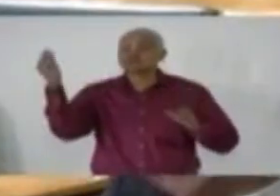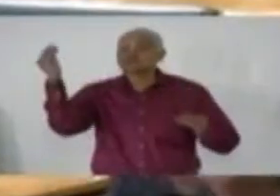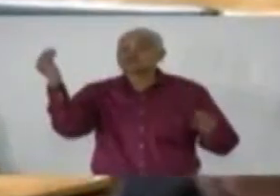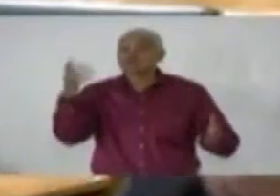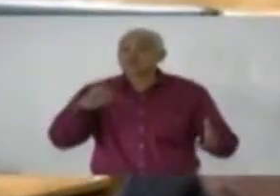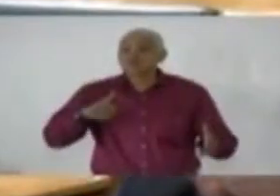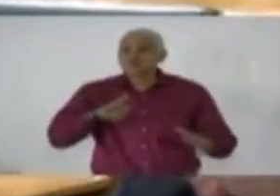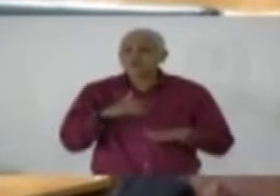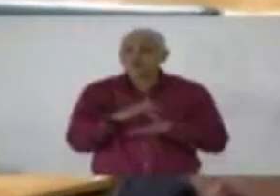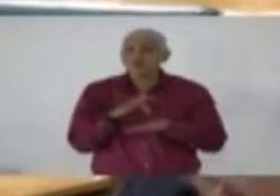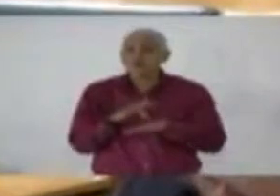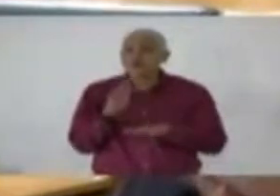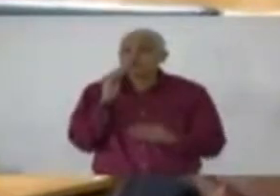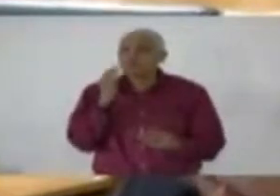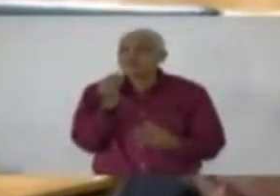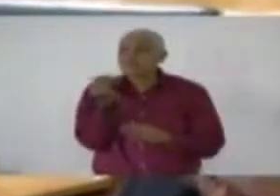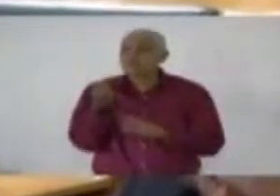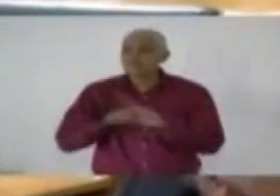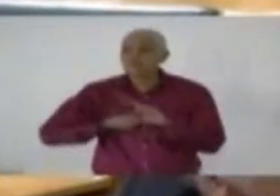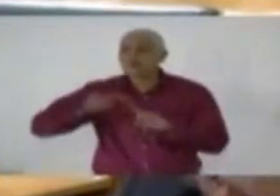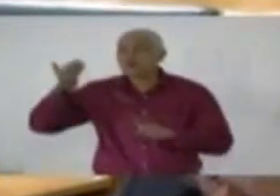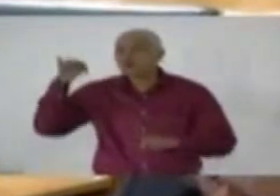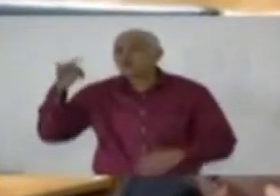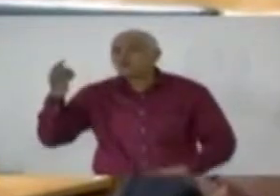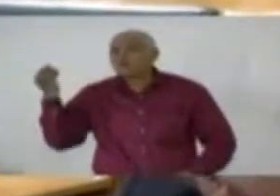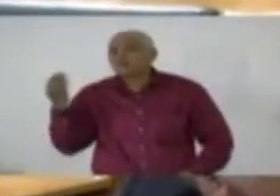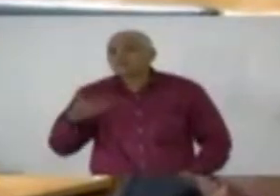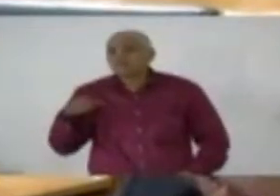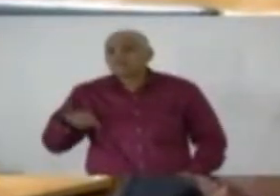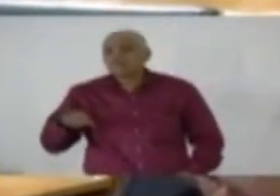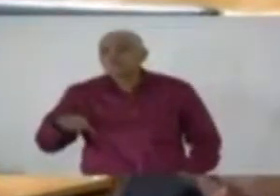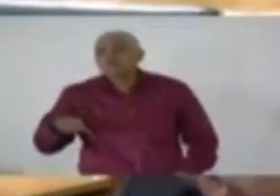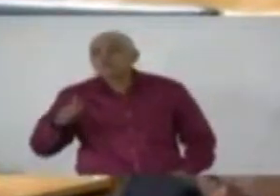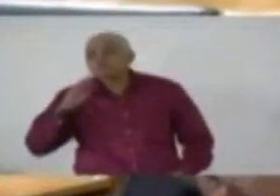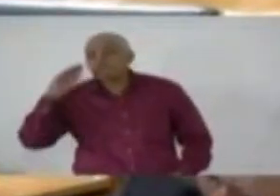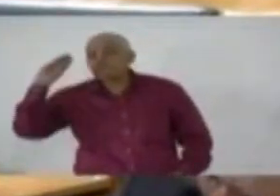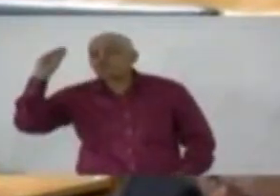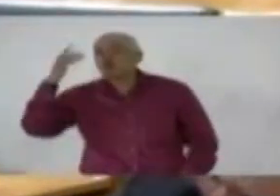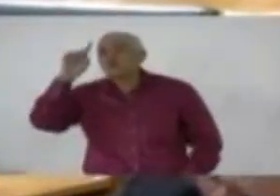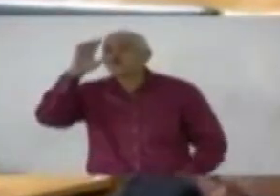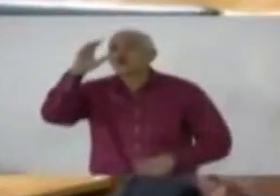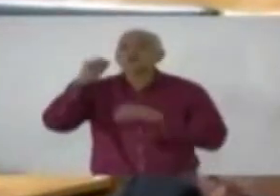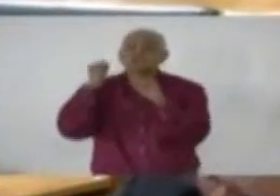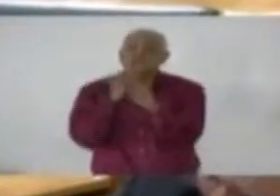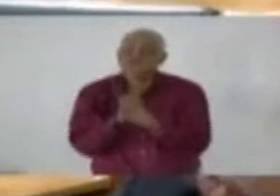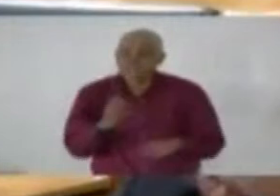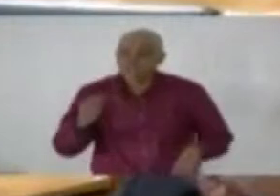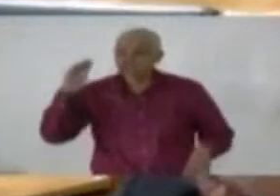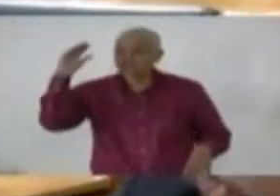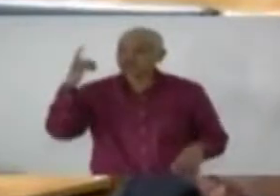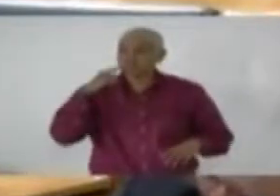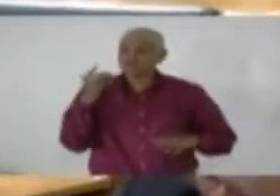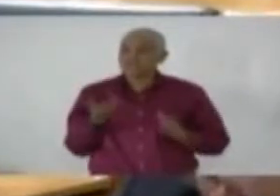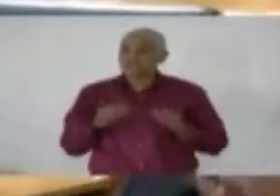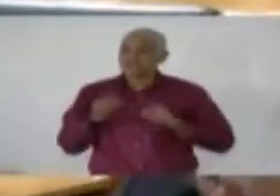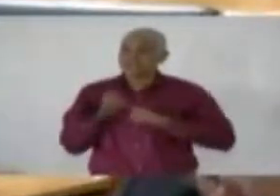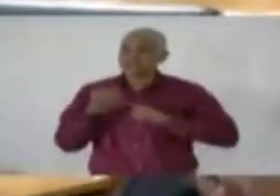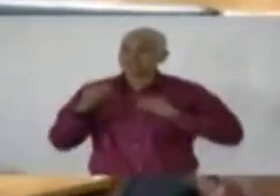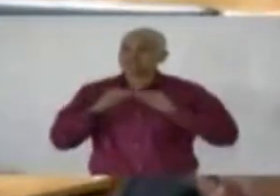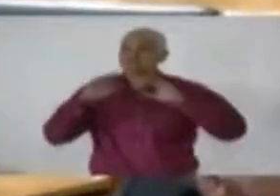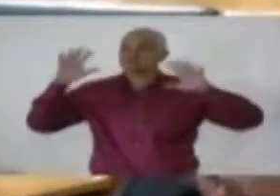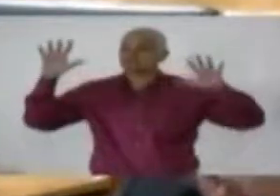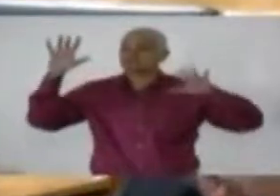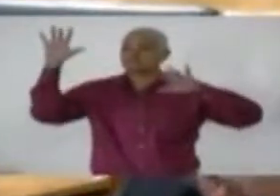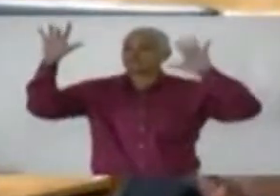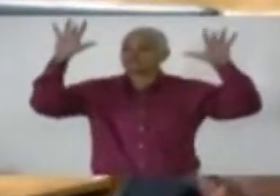us earlier, a few months ago, that this is Grace's 100 years. Grace is expanding all over the place,